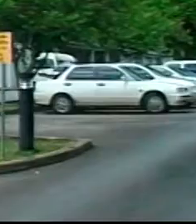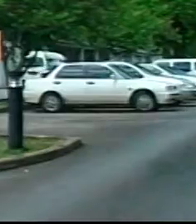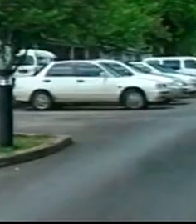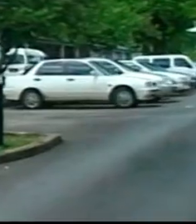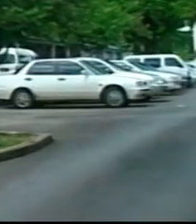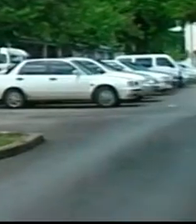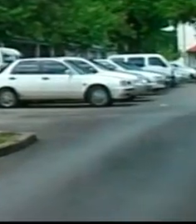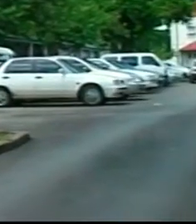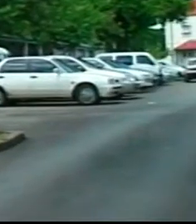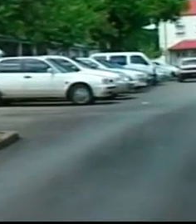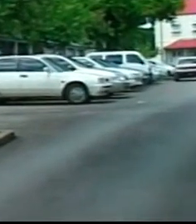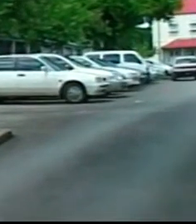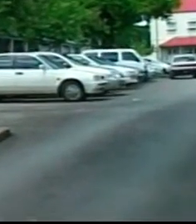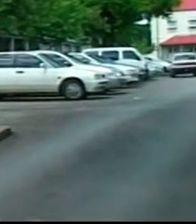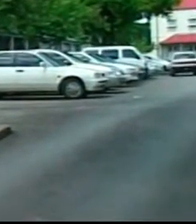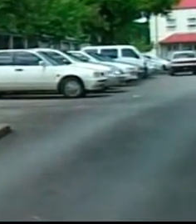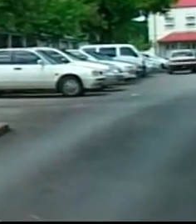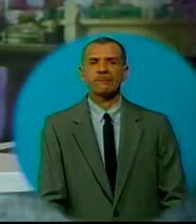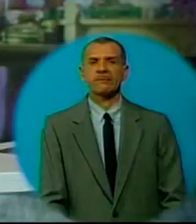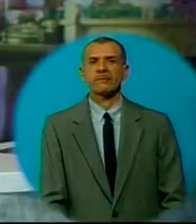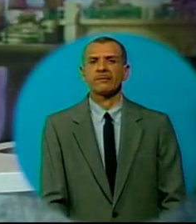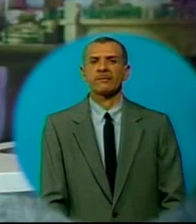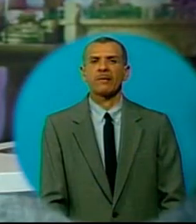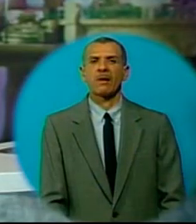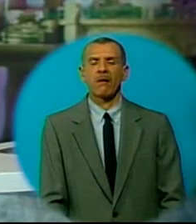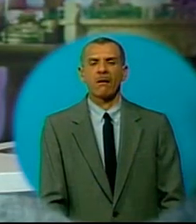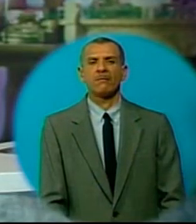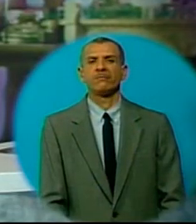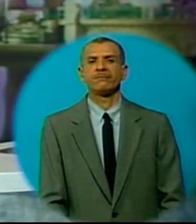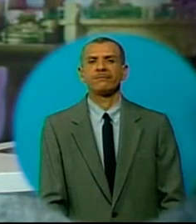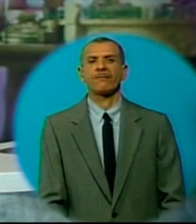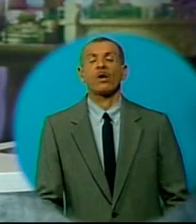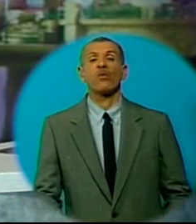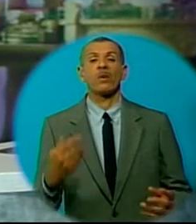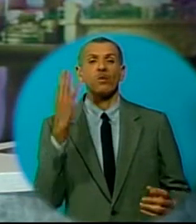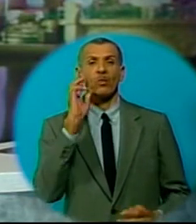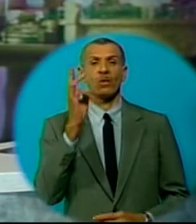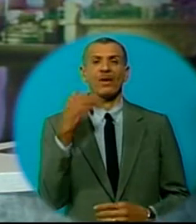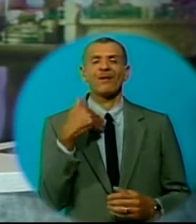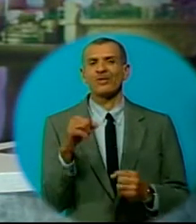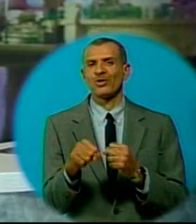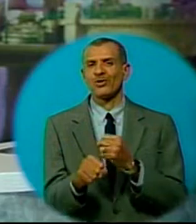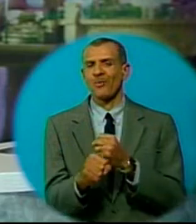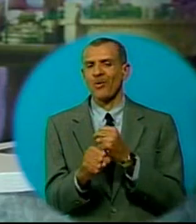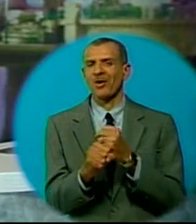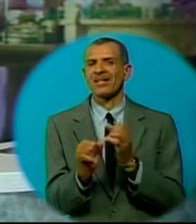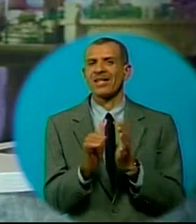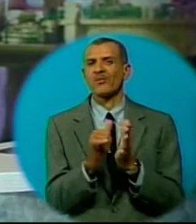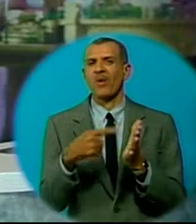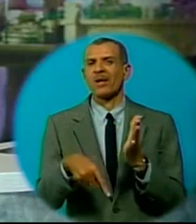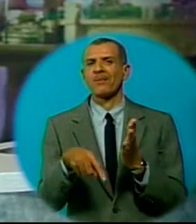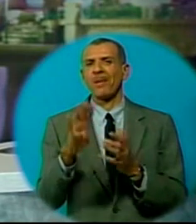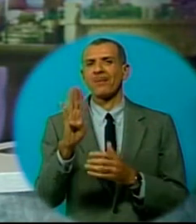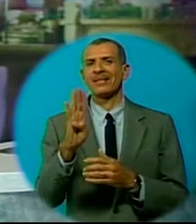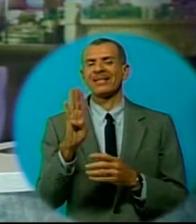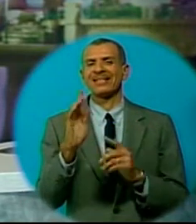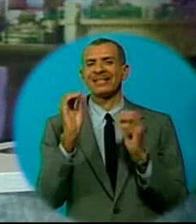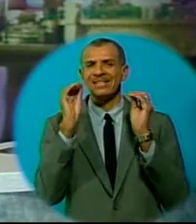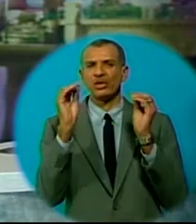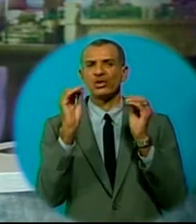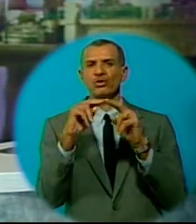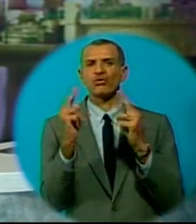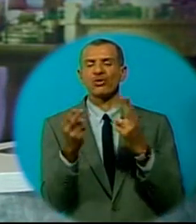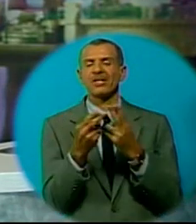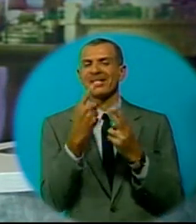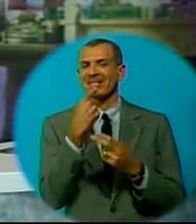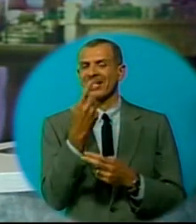took to conclude this matter. We will have support. That's what the Barbados Teachers Union says